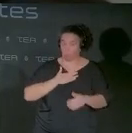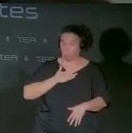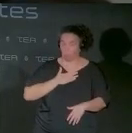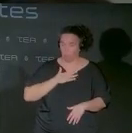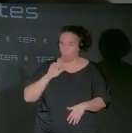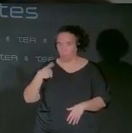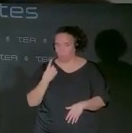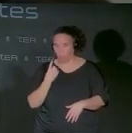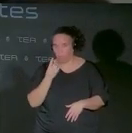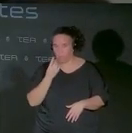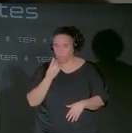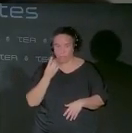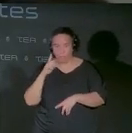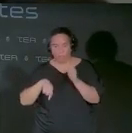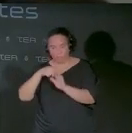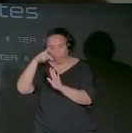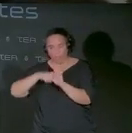There is a...